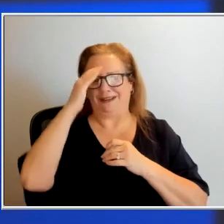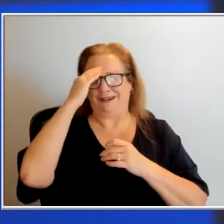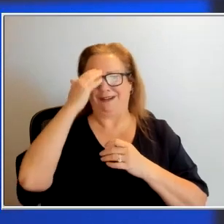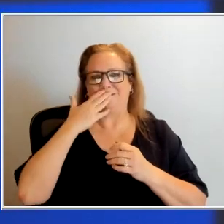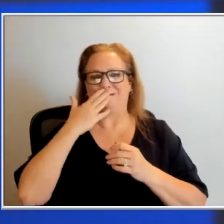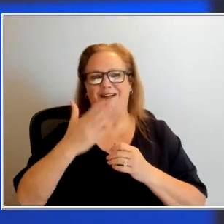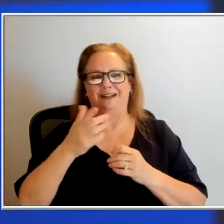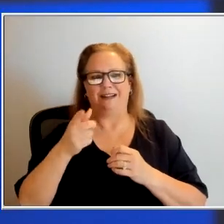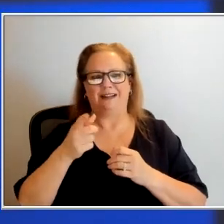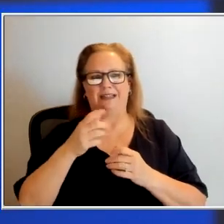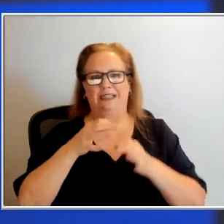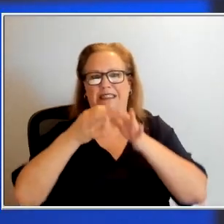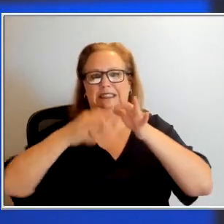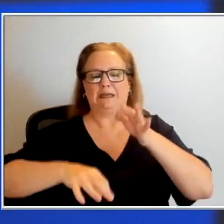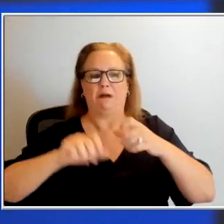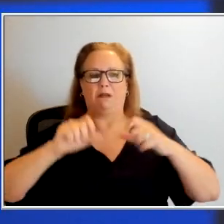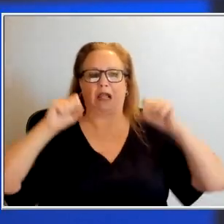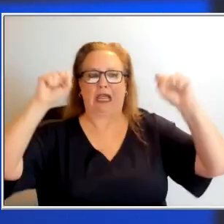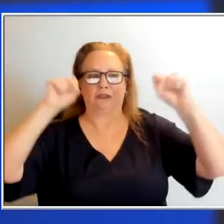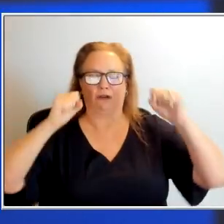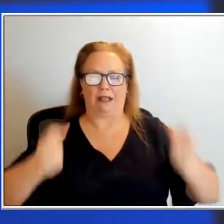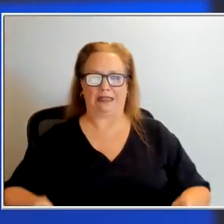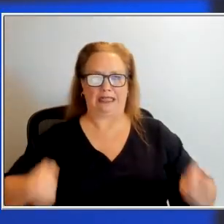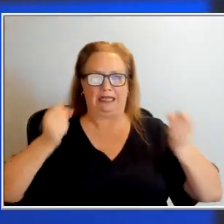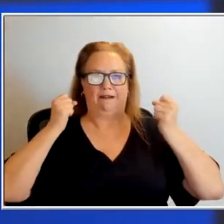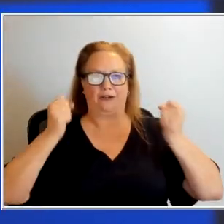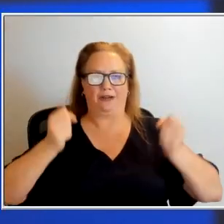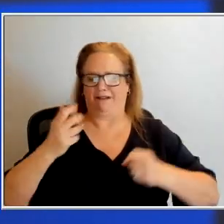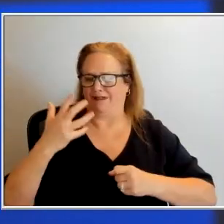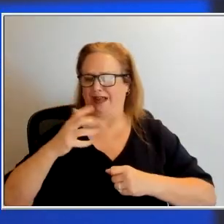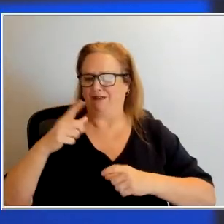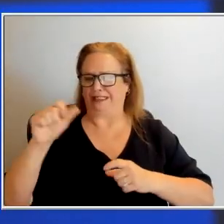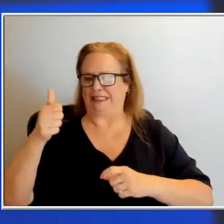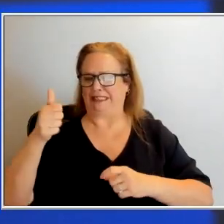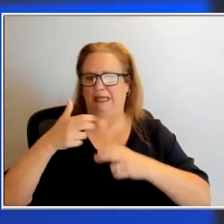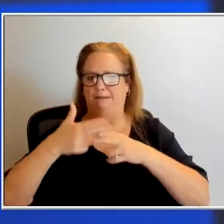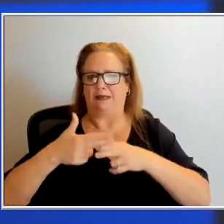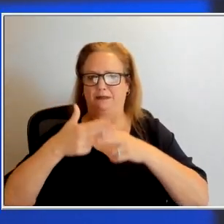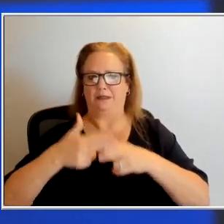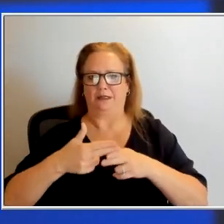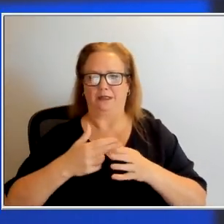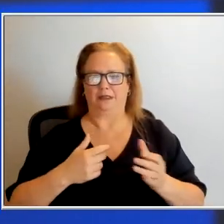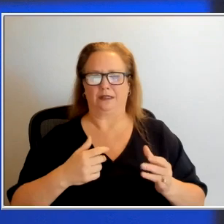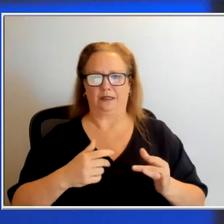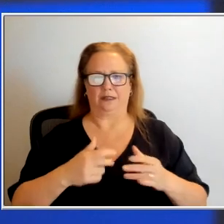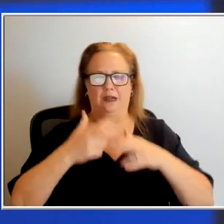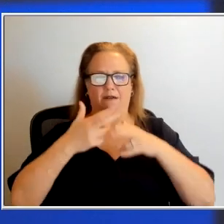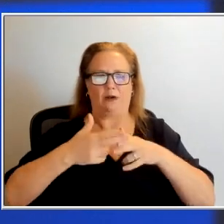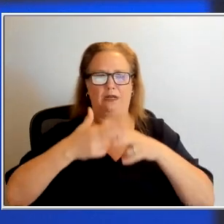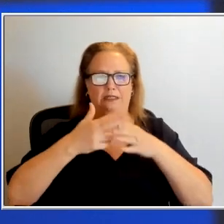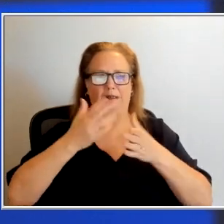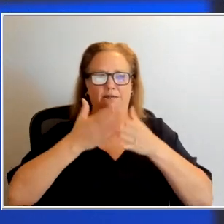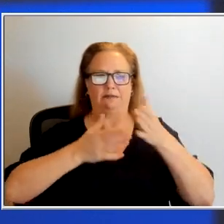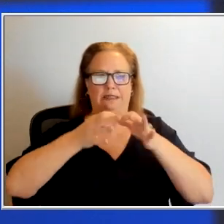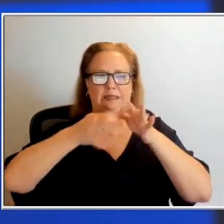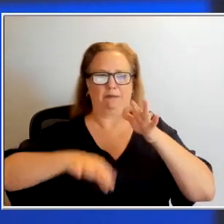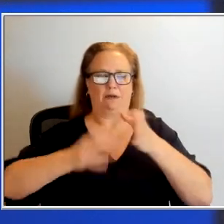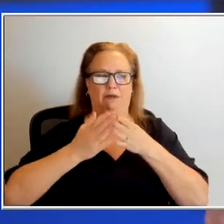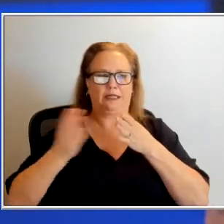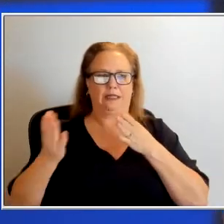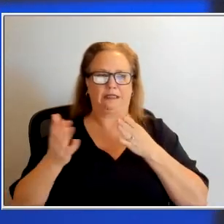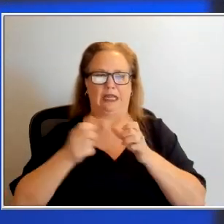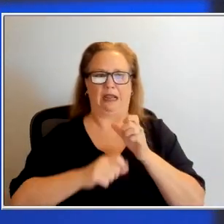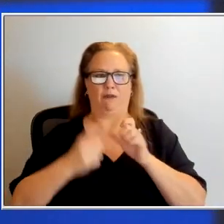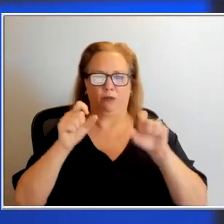a simple exercise of lifting, I think it was 5 to 10 pounds of weight, some very simple things that almost everybody could do,